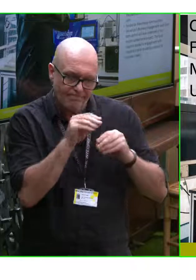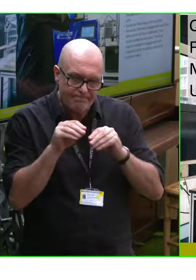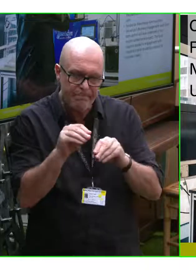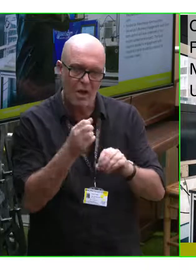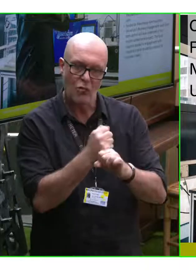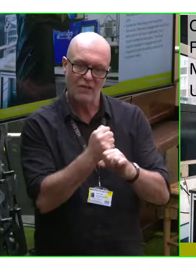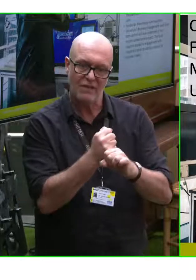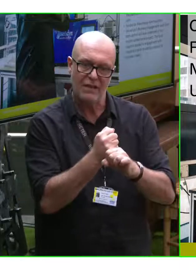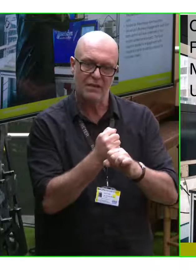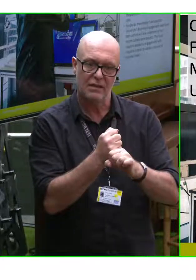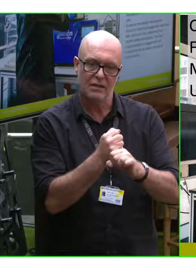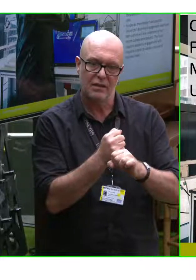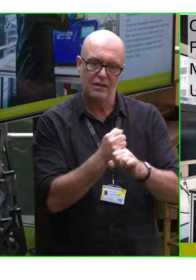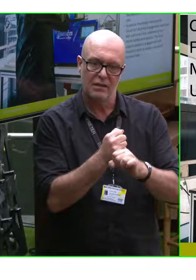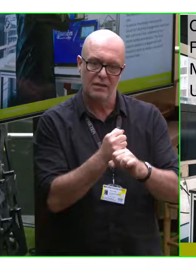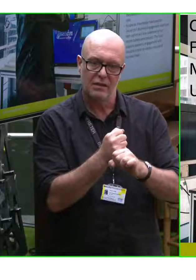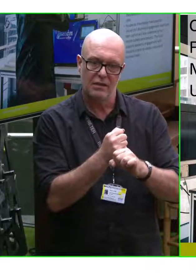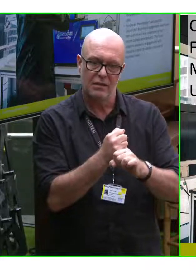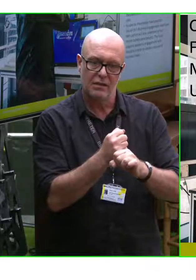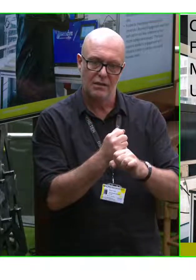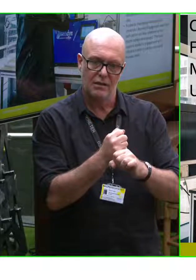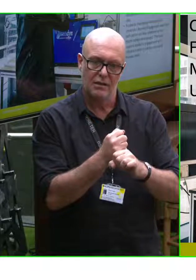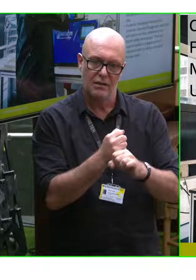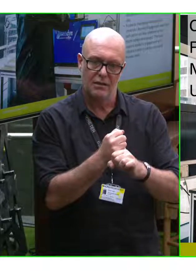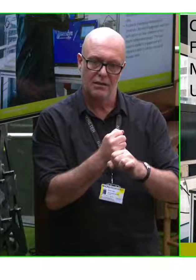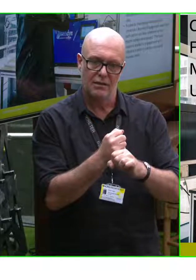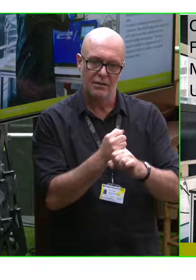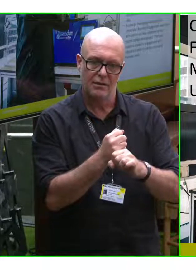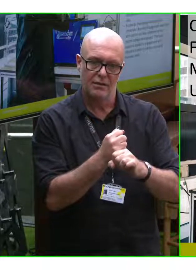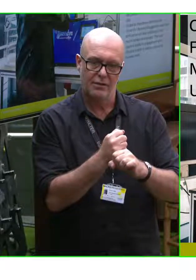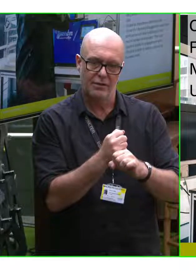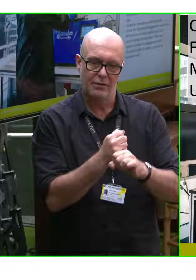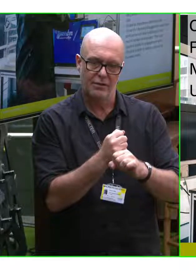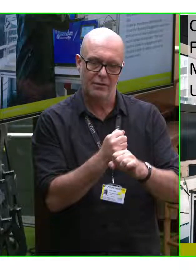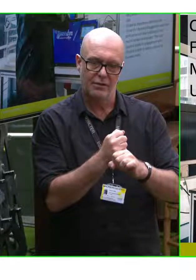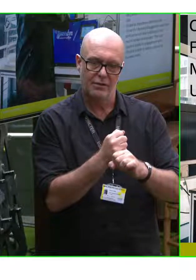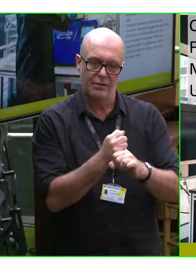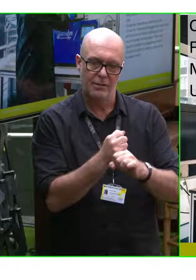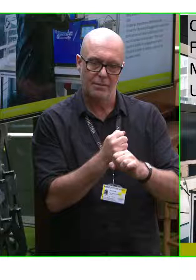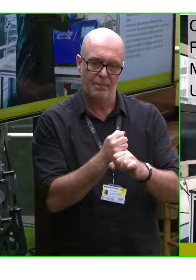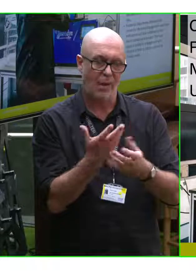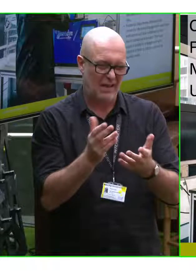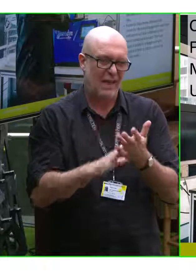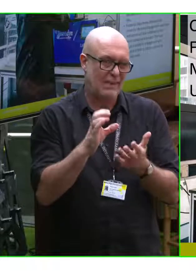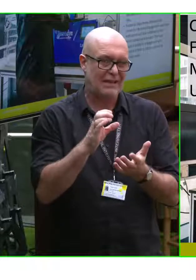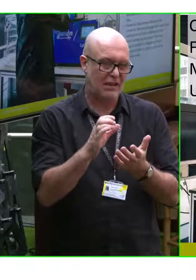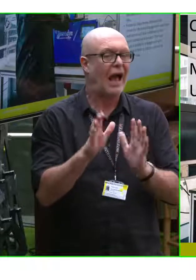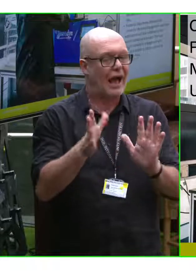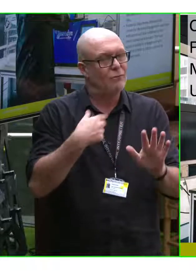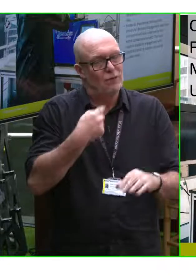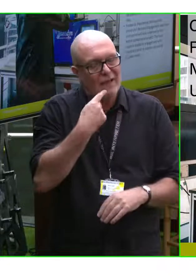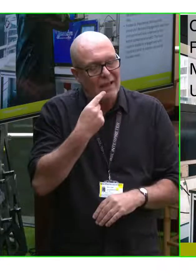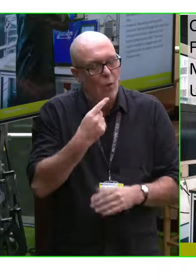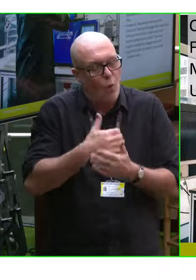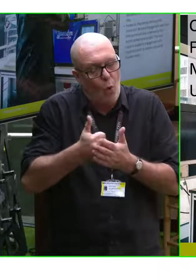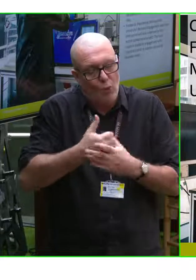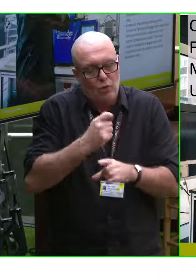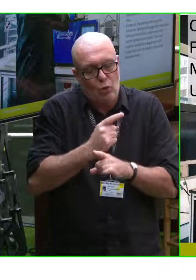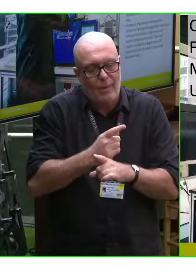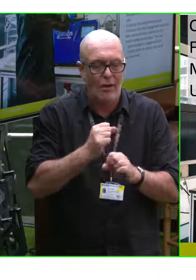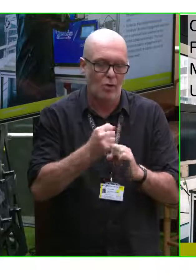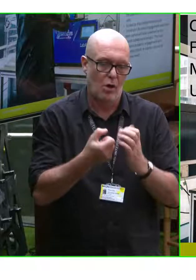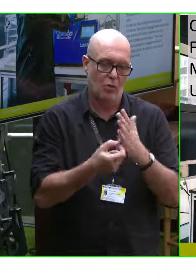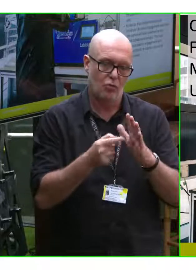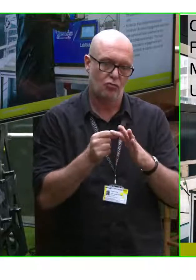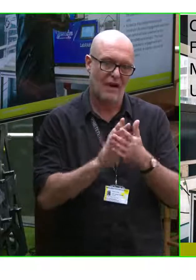was time, there was a time where we were going to start talking about graphene in fuel cells. We're in Manchester, we talk about graphene all the time. We have to. So this is a project that is actually